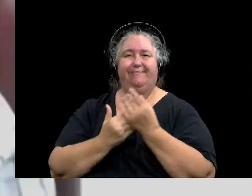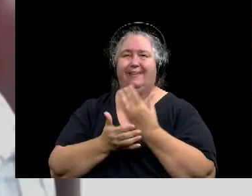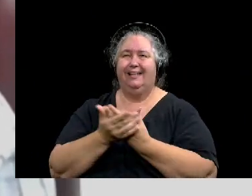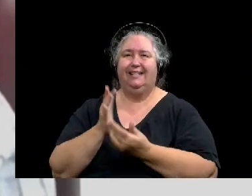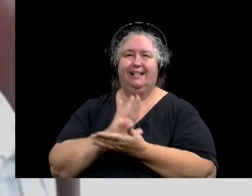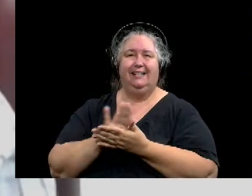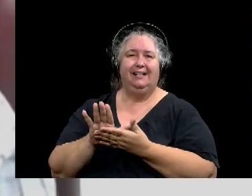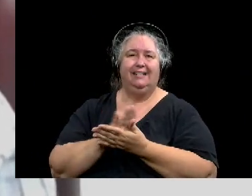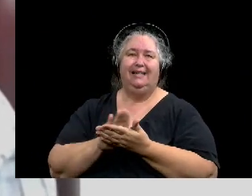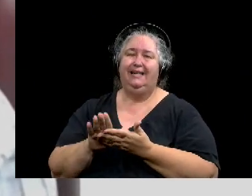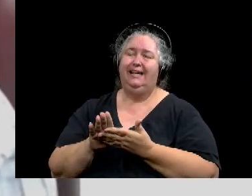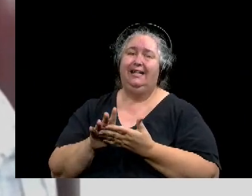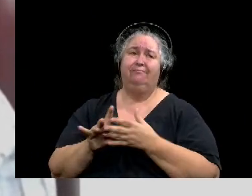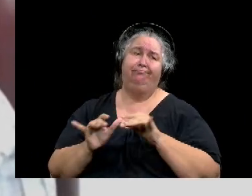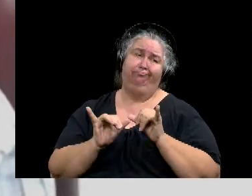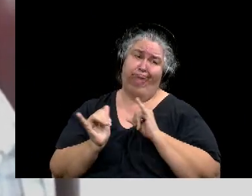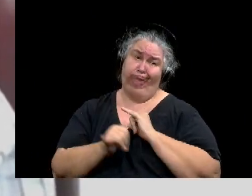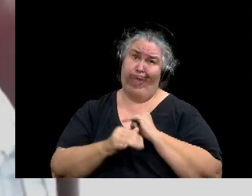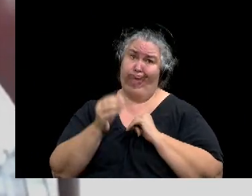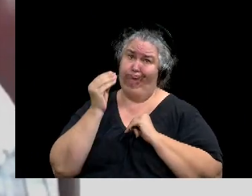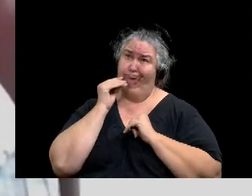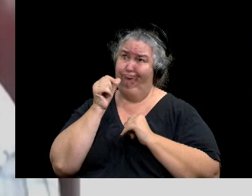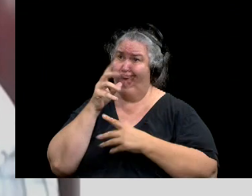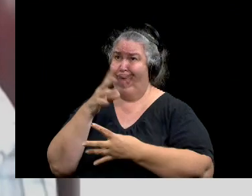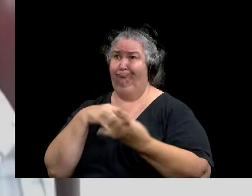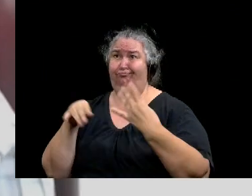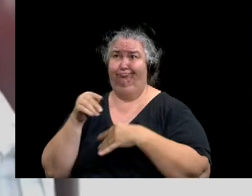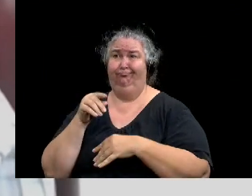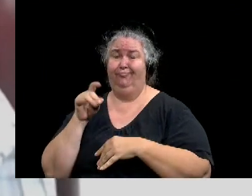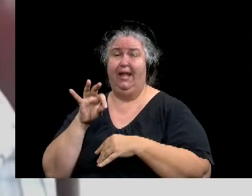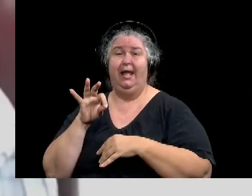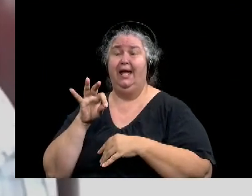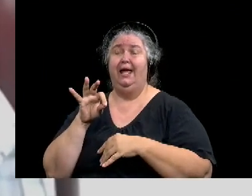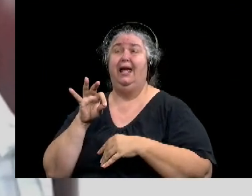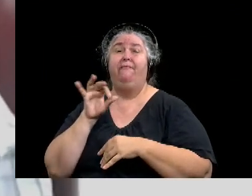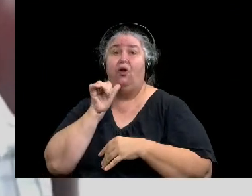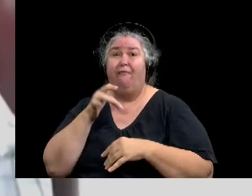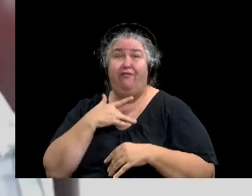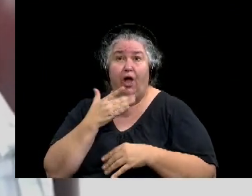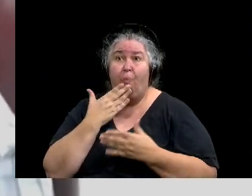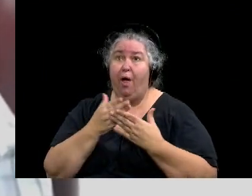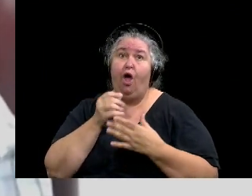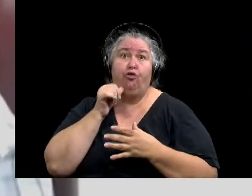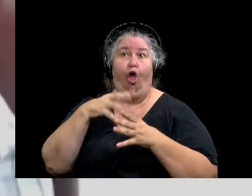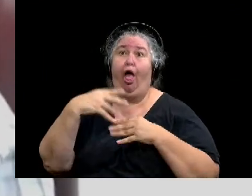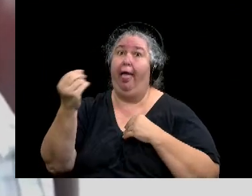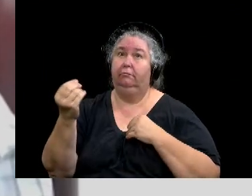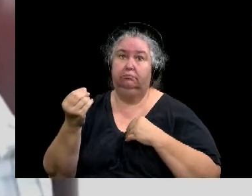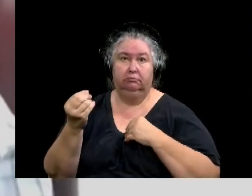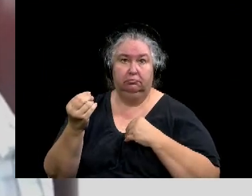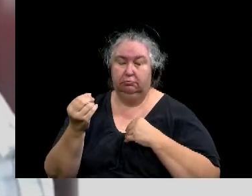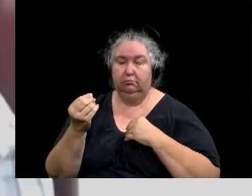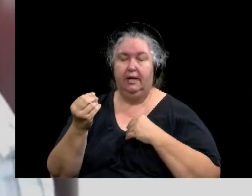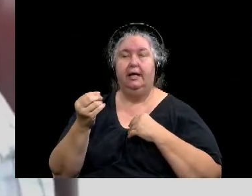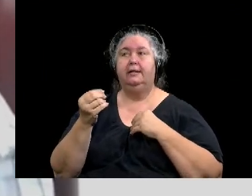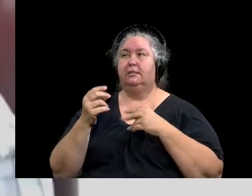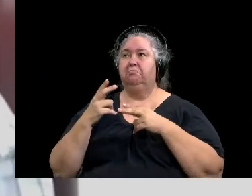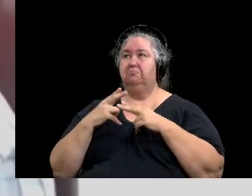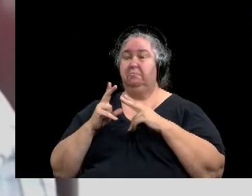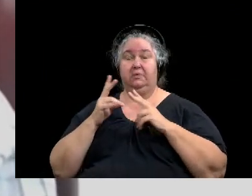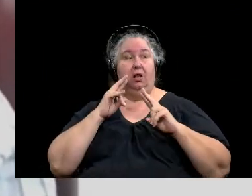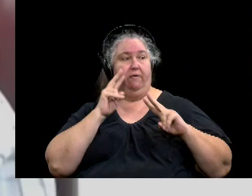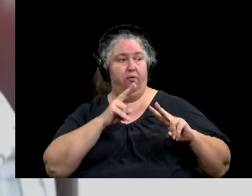most importantly, stay home and don't interact in the public if you don't feel well. So I'll keep it brief and look forward to questions, Larry. Thank